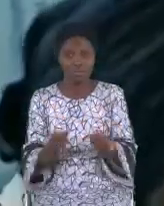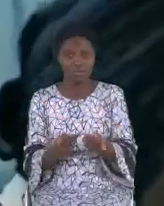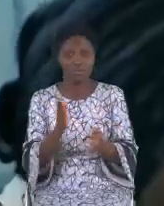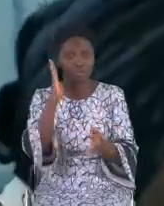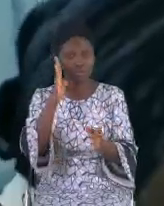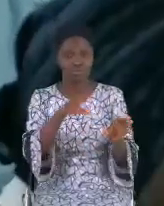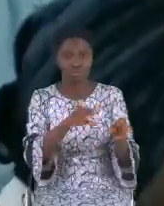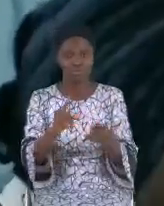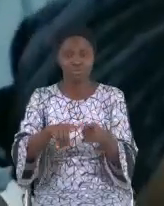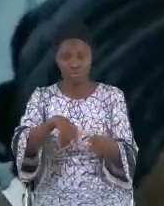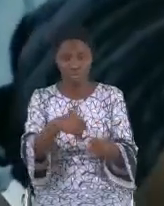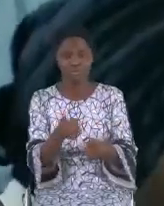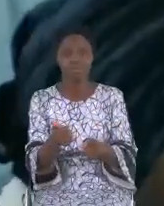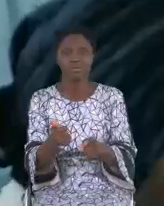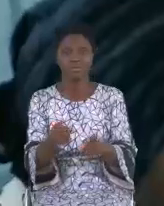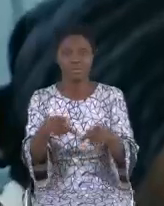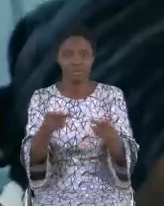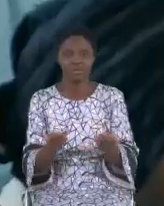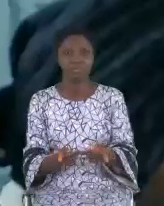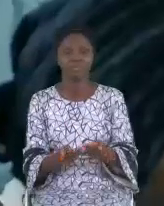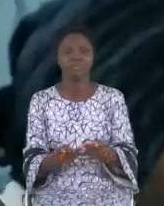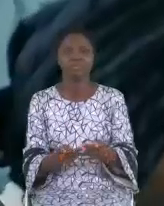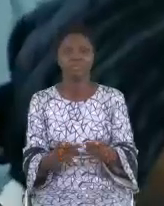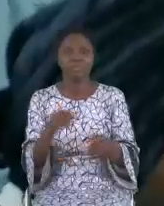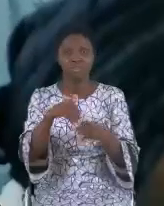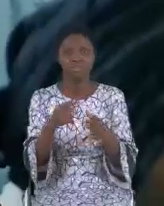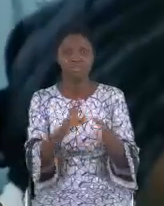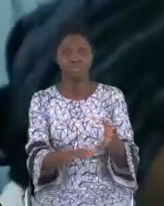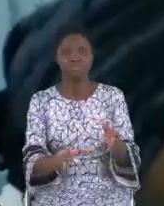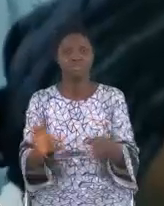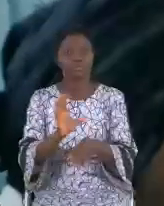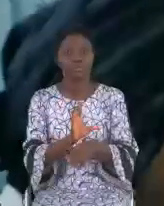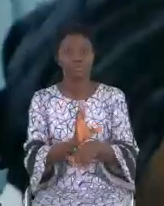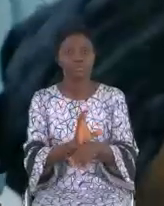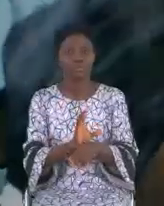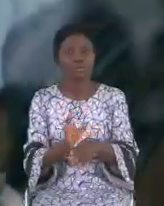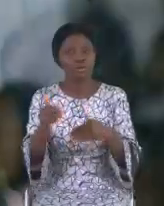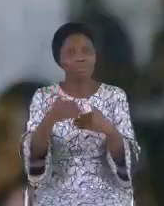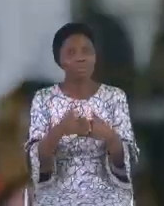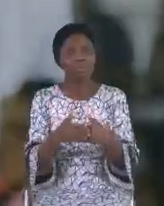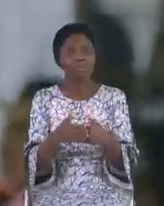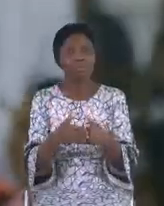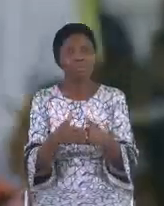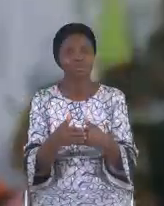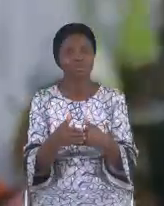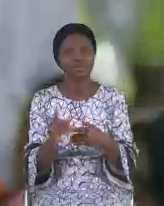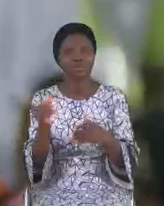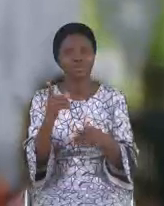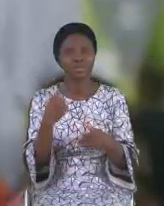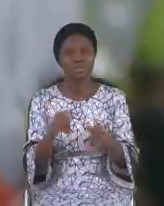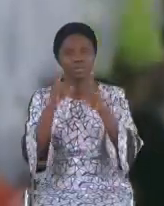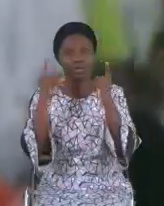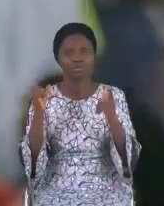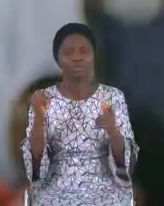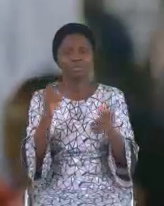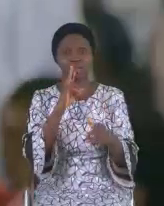back of the children's church, where the languages are. Please get there. It appears nothing